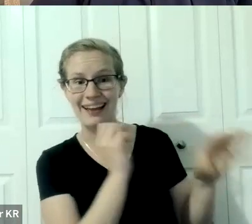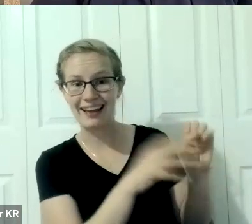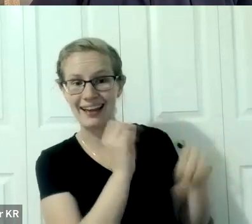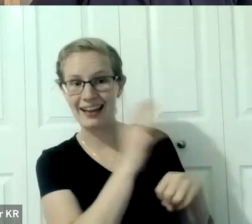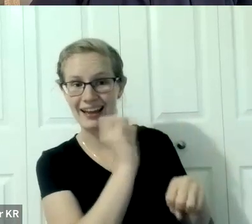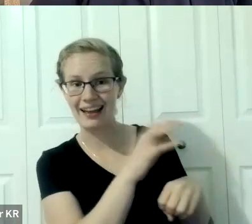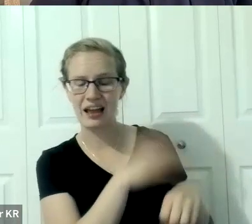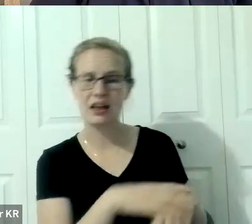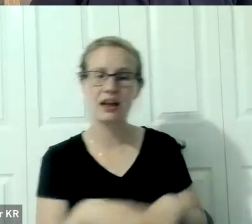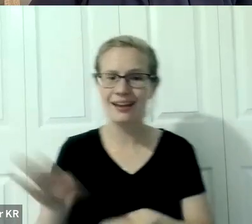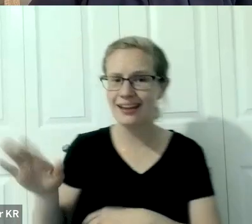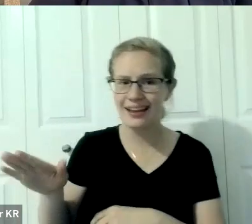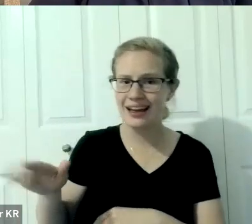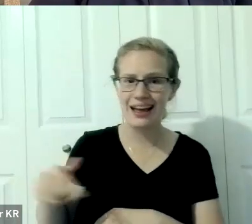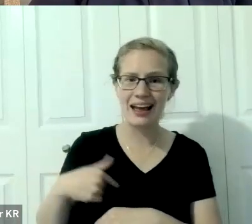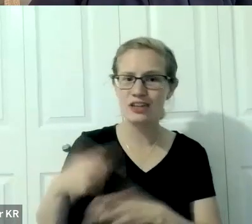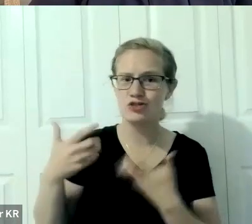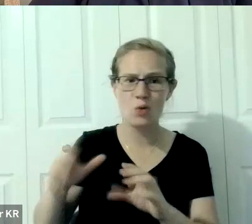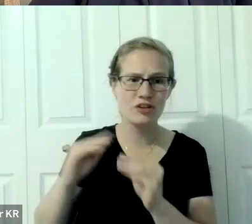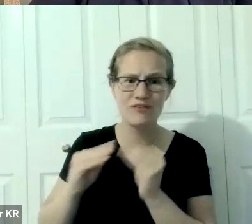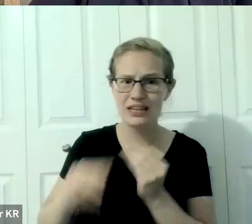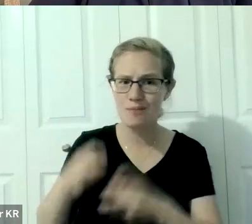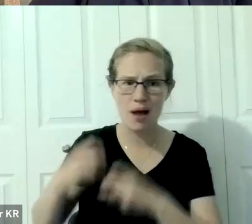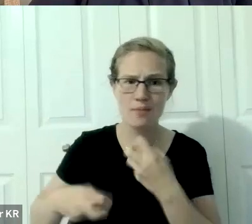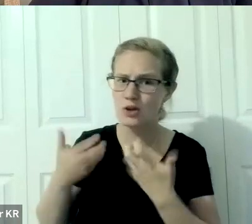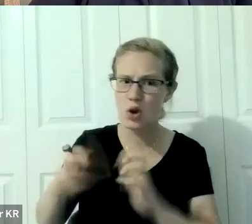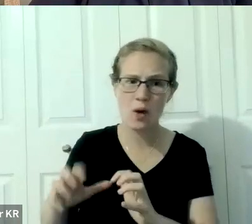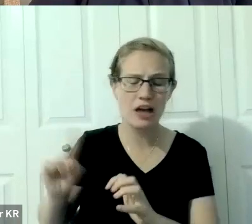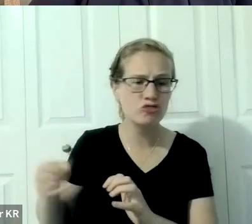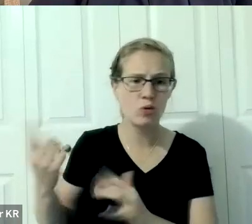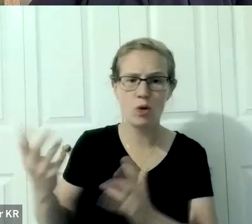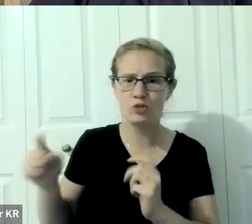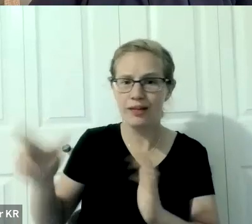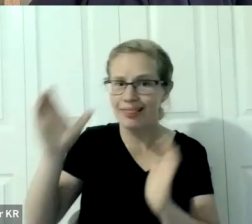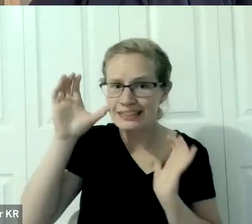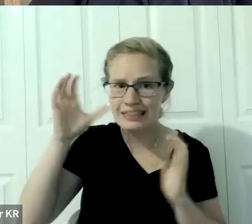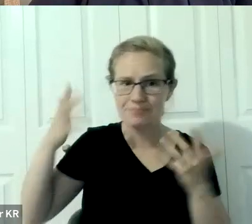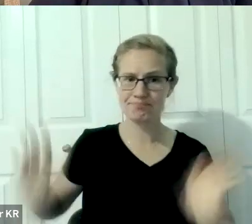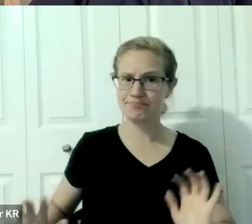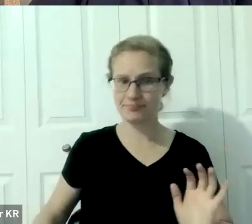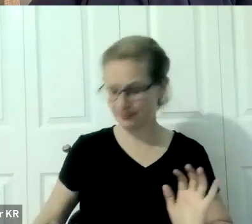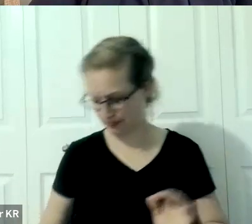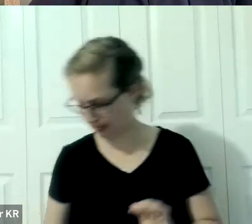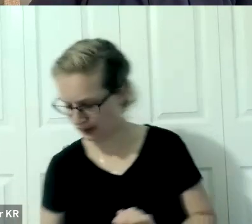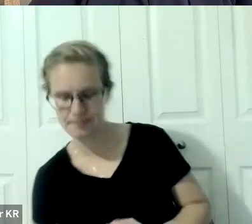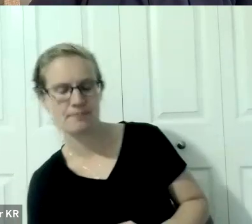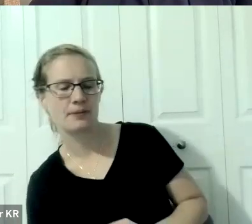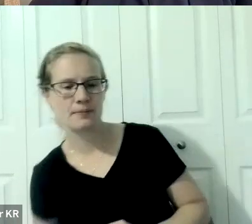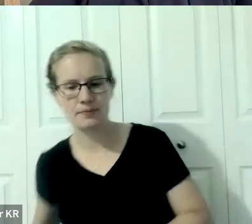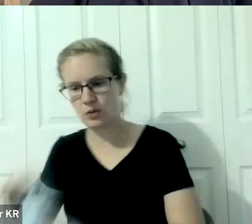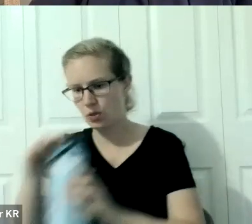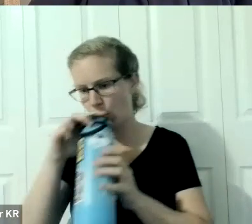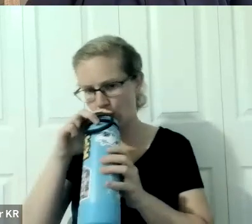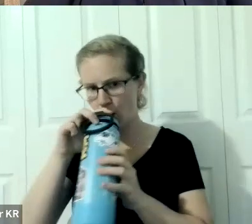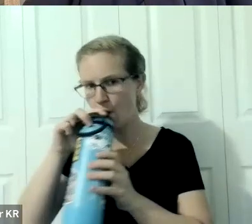certain point she said, look, I don't want you to fix the problem. I just want you to listen. And I've come to realize